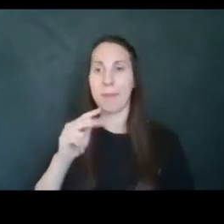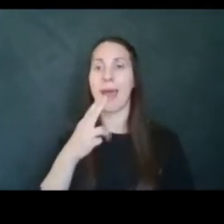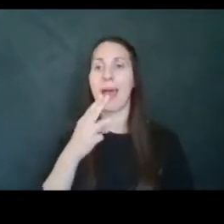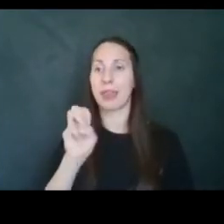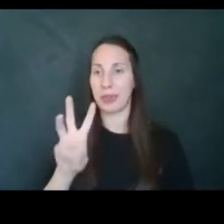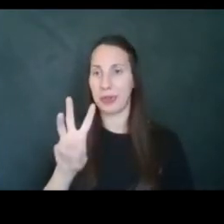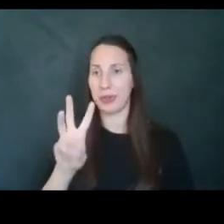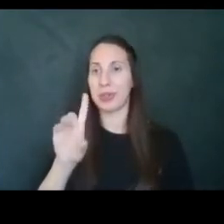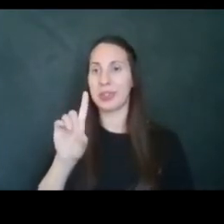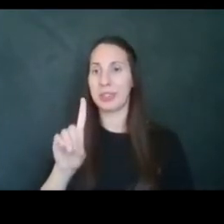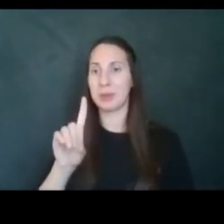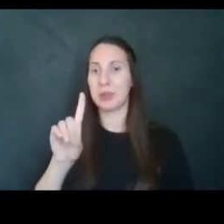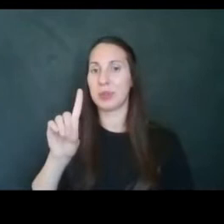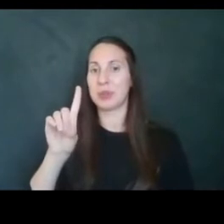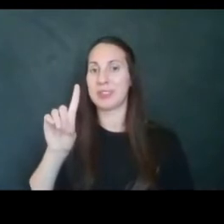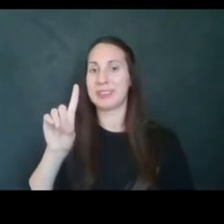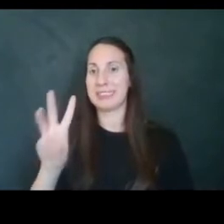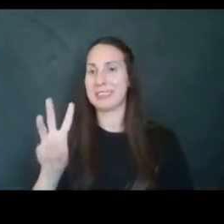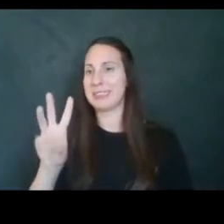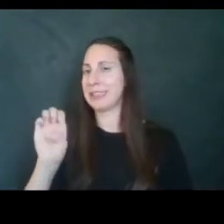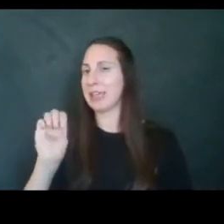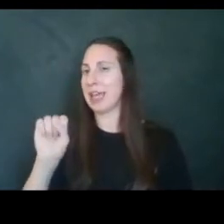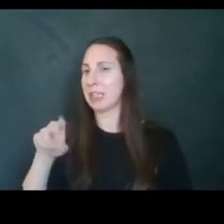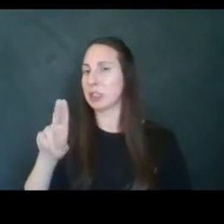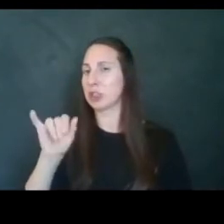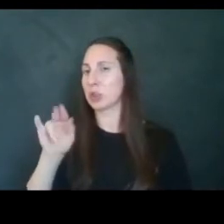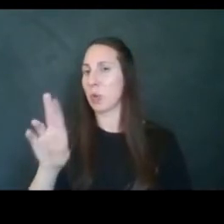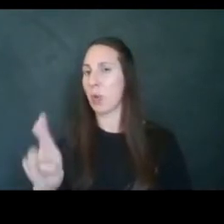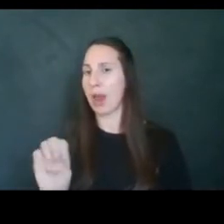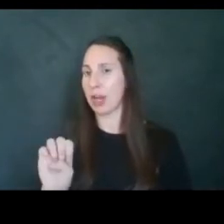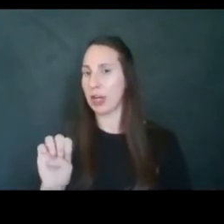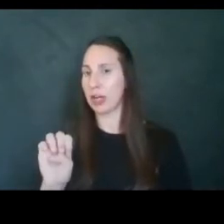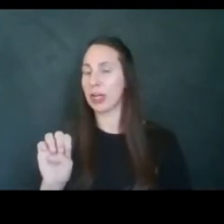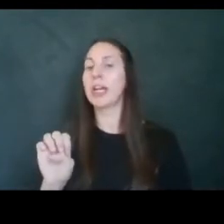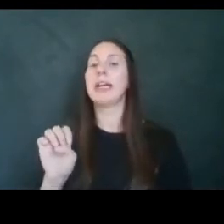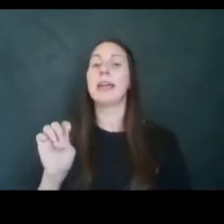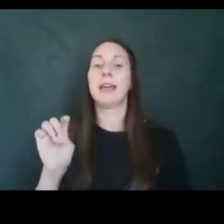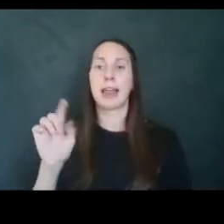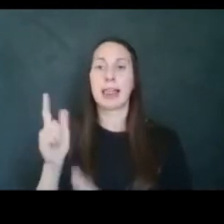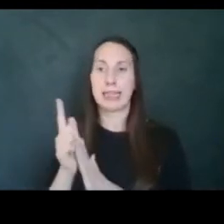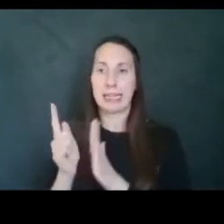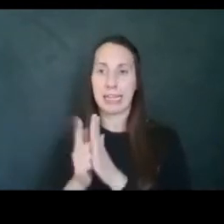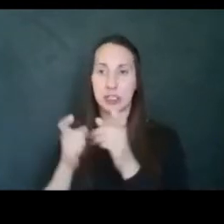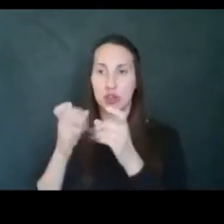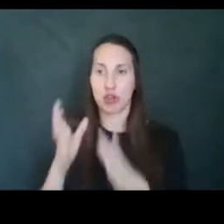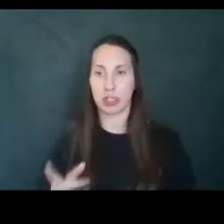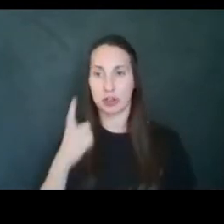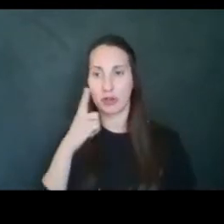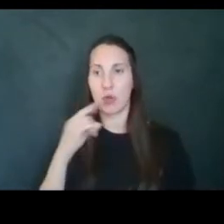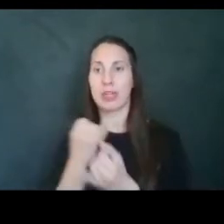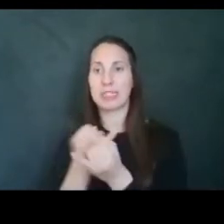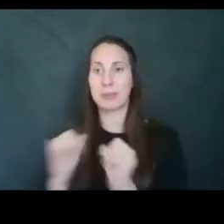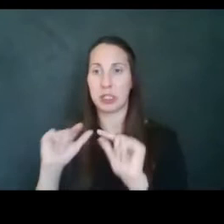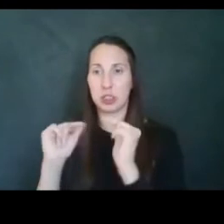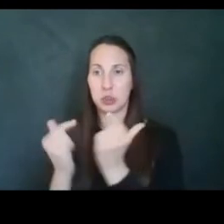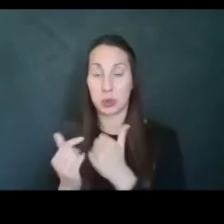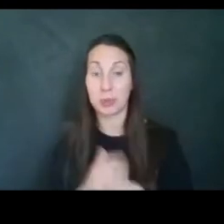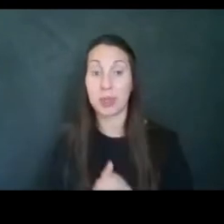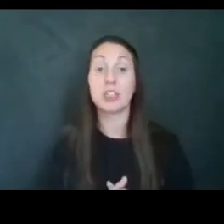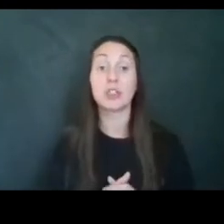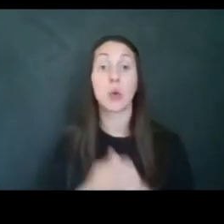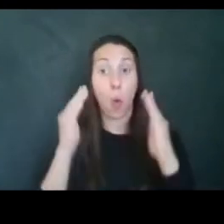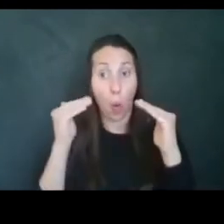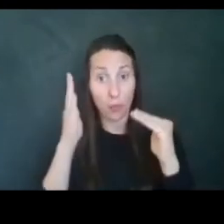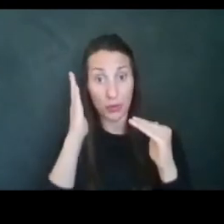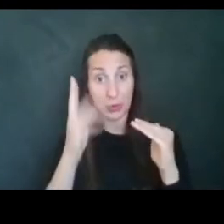Dietz, Esquire, Litigation Director of Disability Independence Group, Inc. So I hope we'll see you next